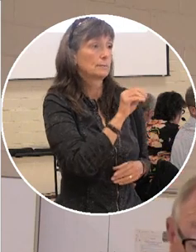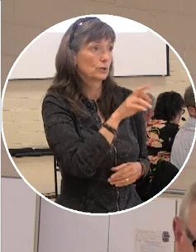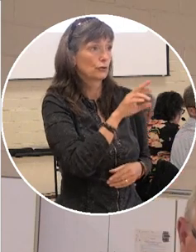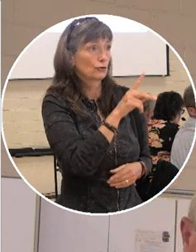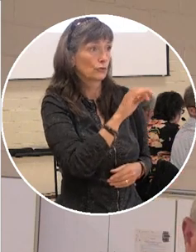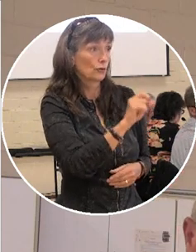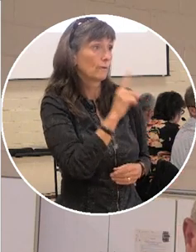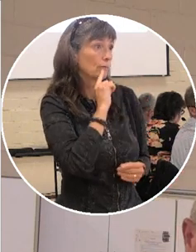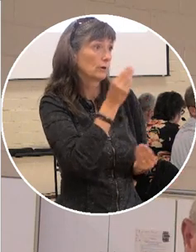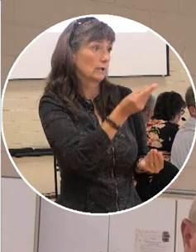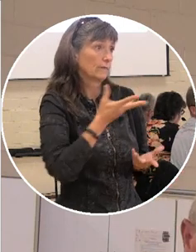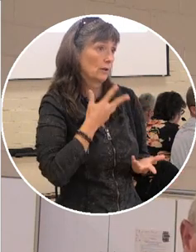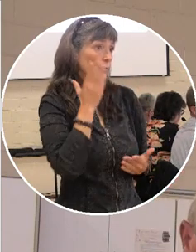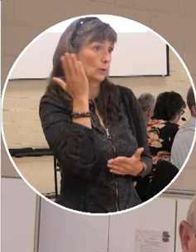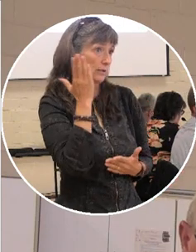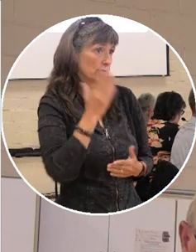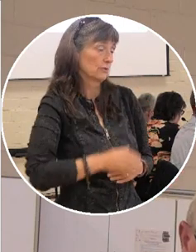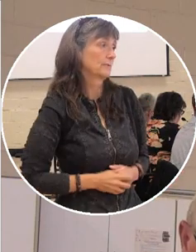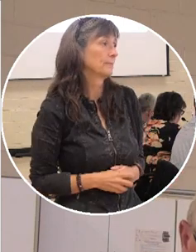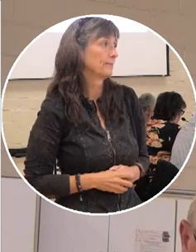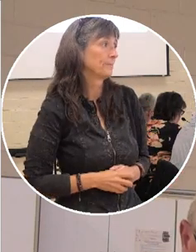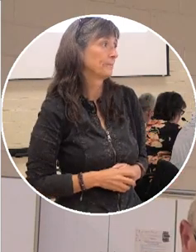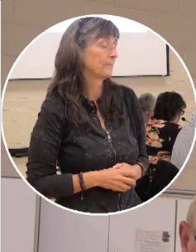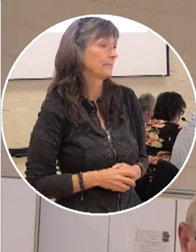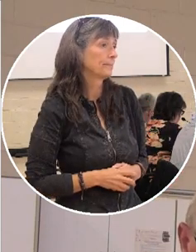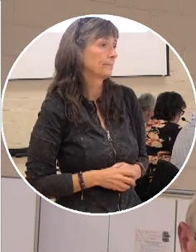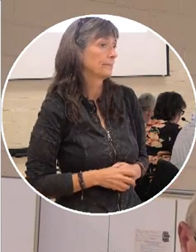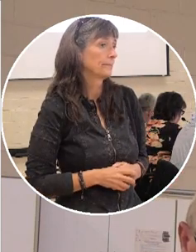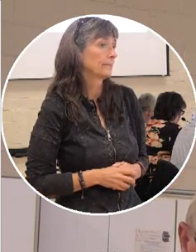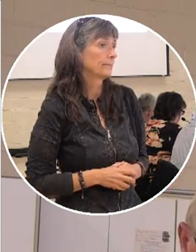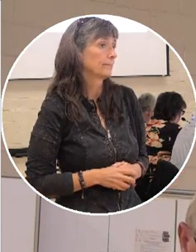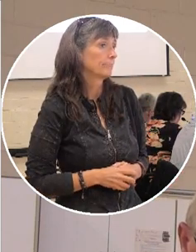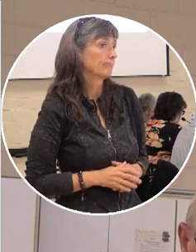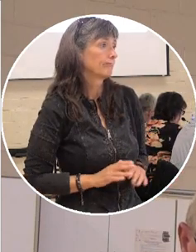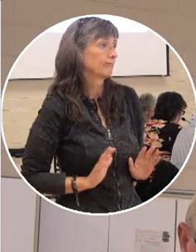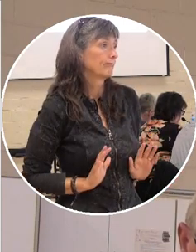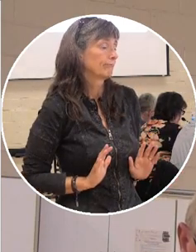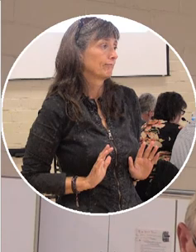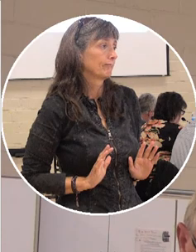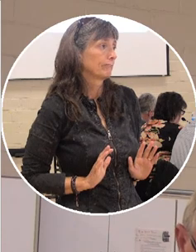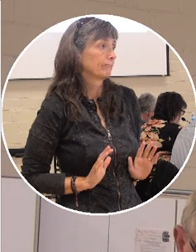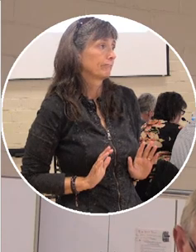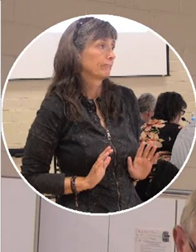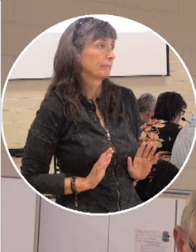that presentation. This ends my report.